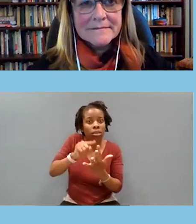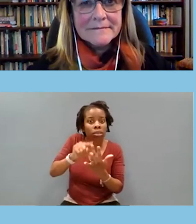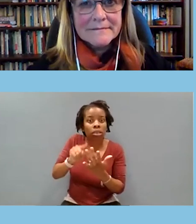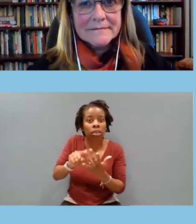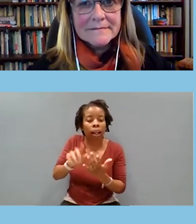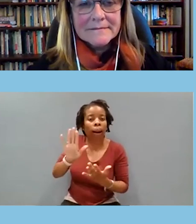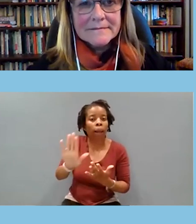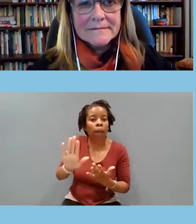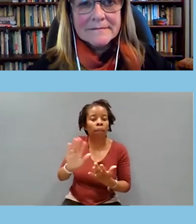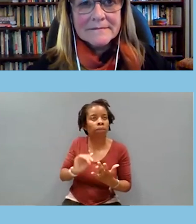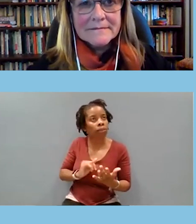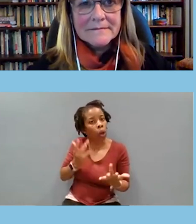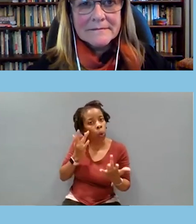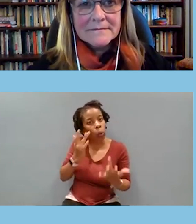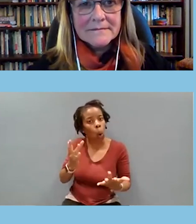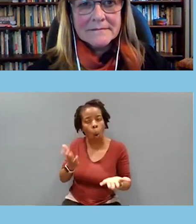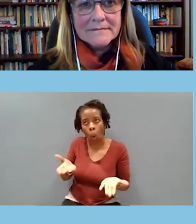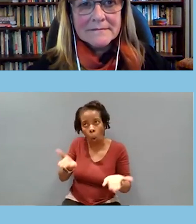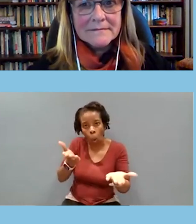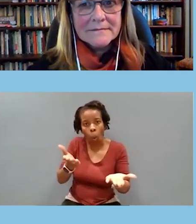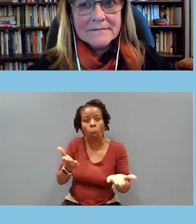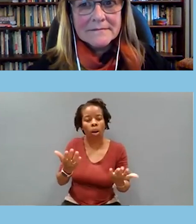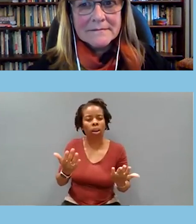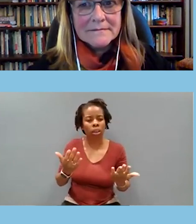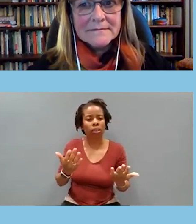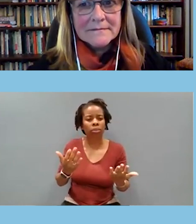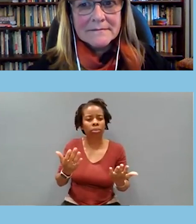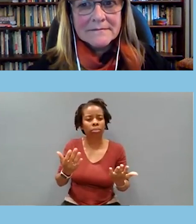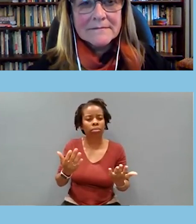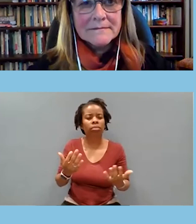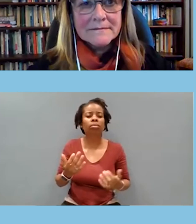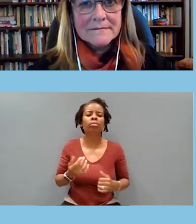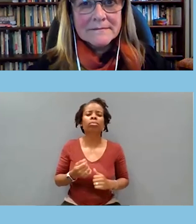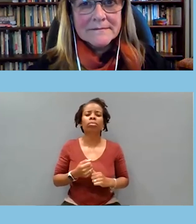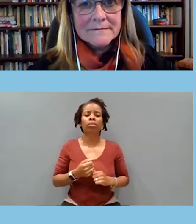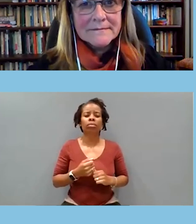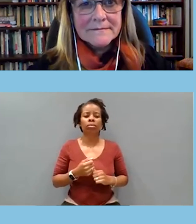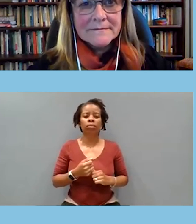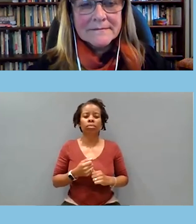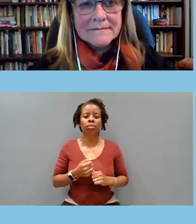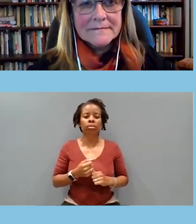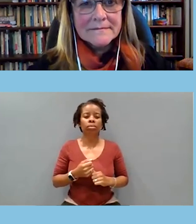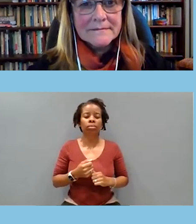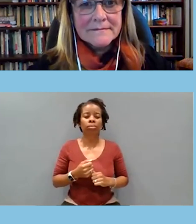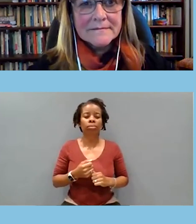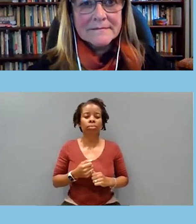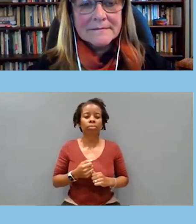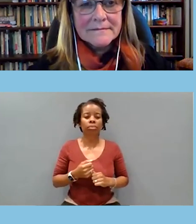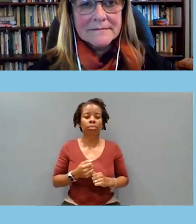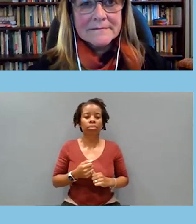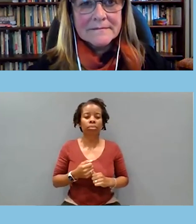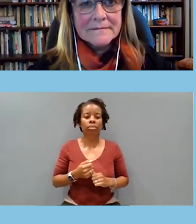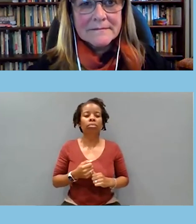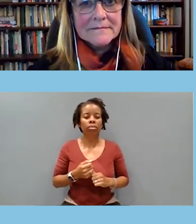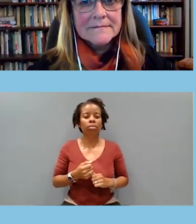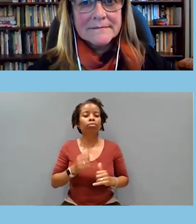of gesture toward automation as well. You know, there's this process of kind of flattening